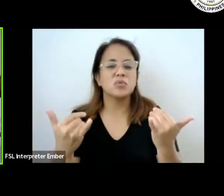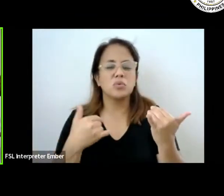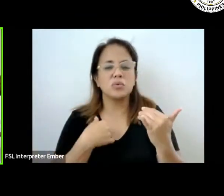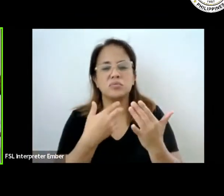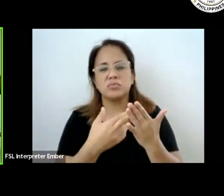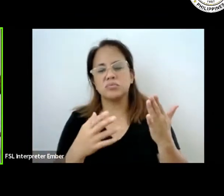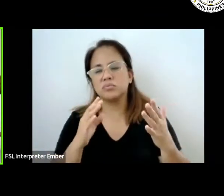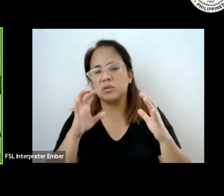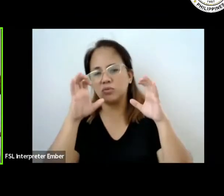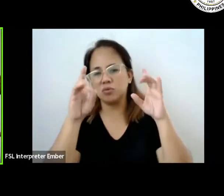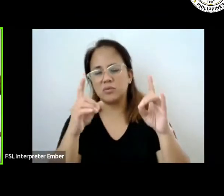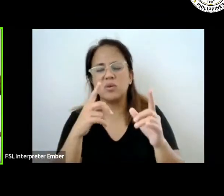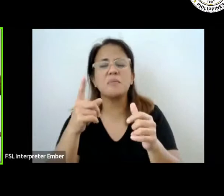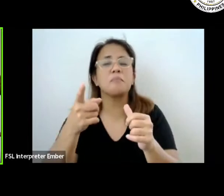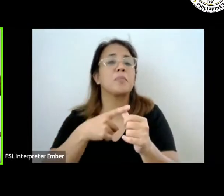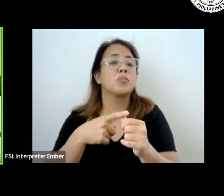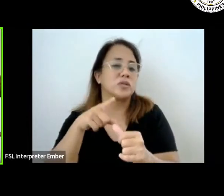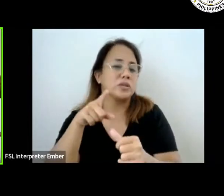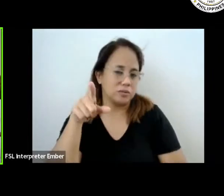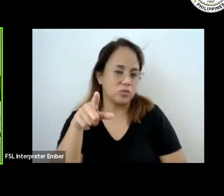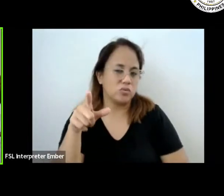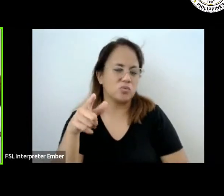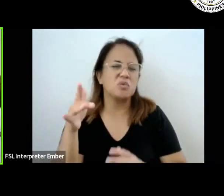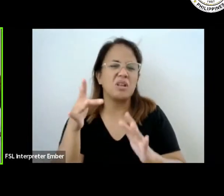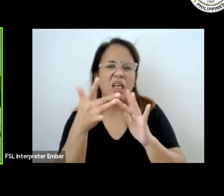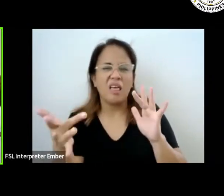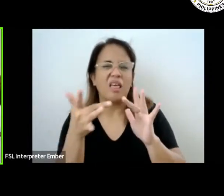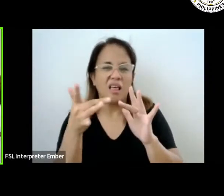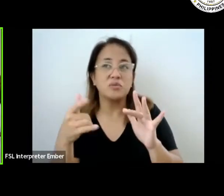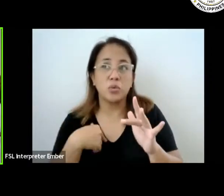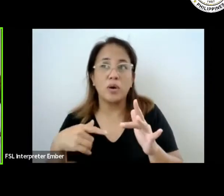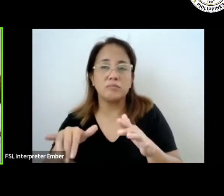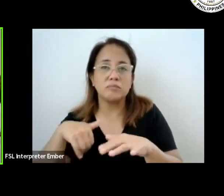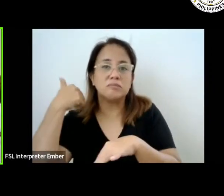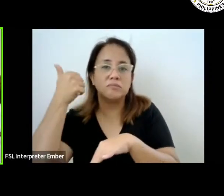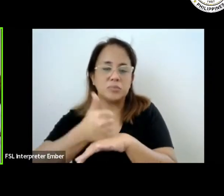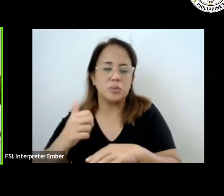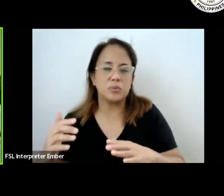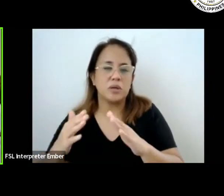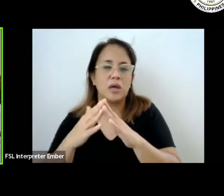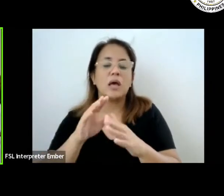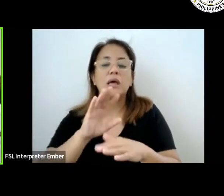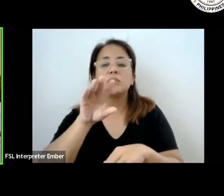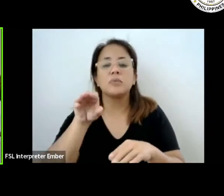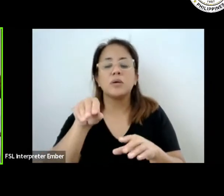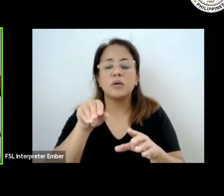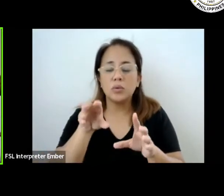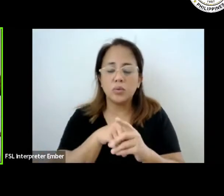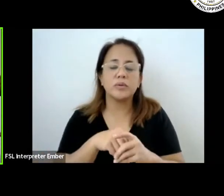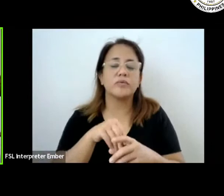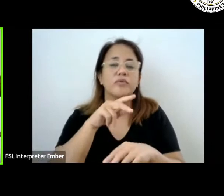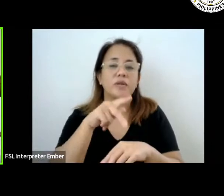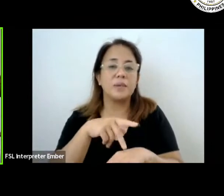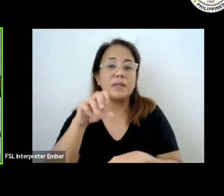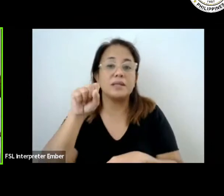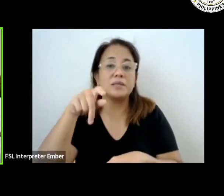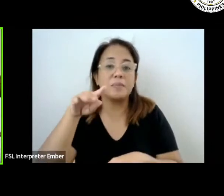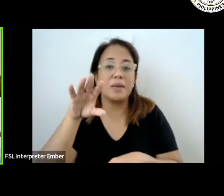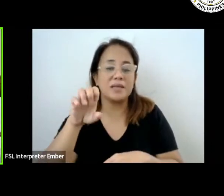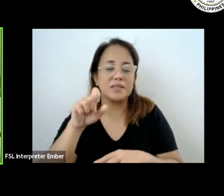education. So prioritize lang sana muna. Yusek Dinsing, pati Philippine Space Agency, because meron silang